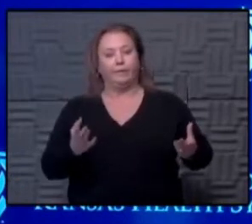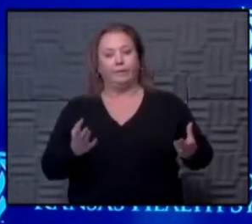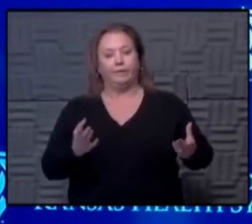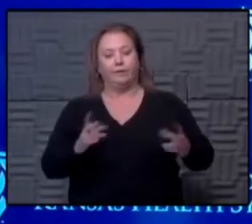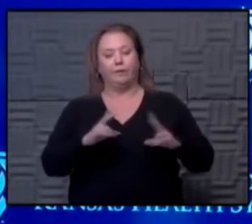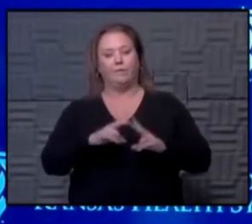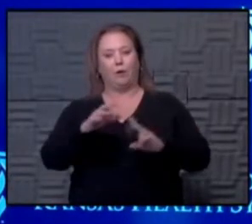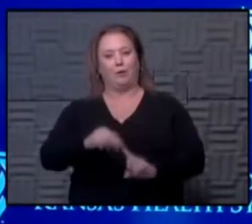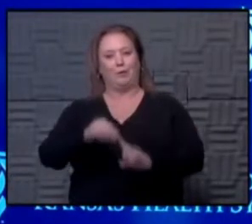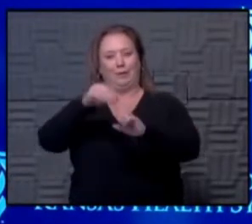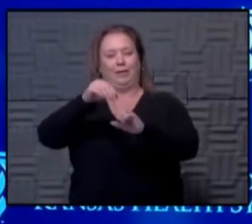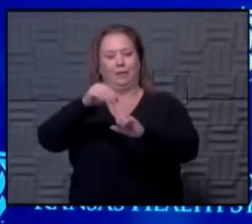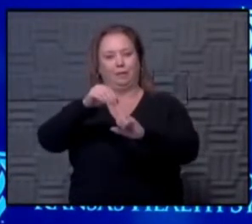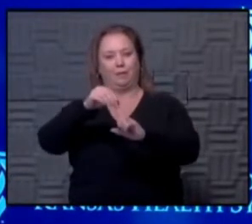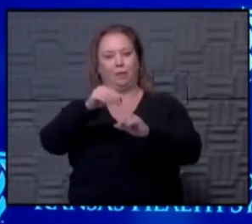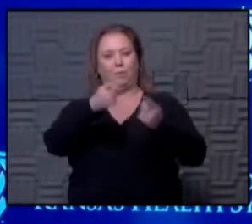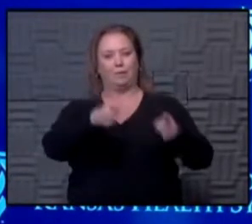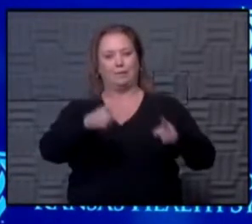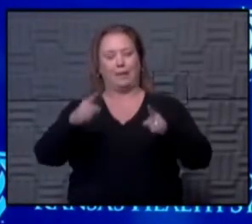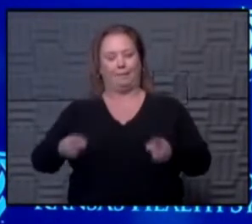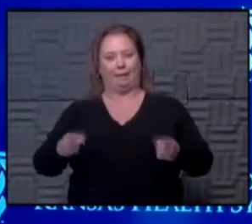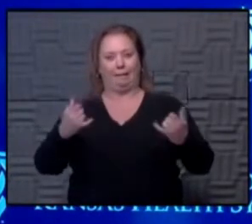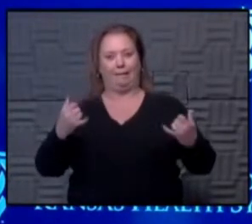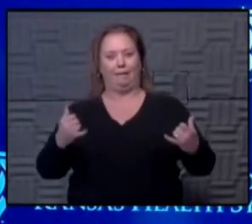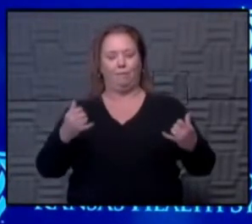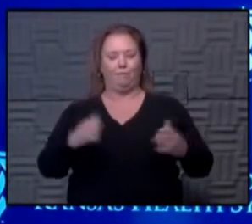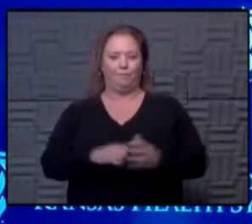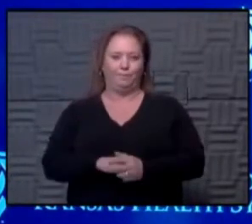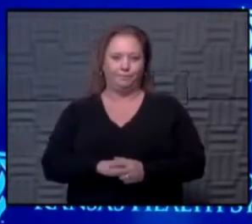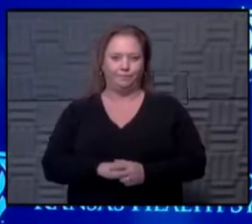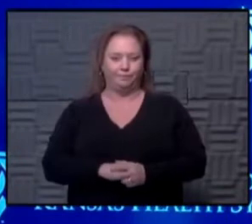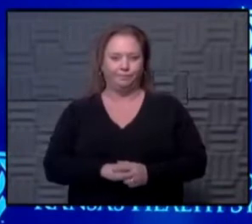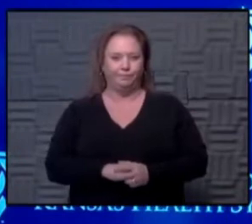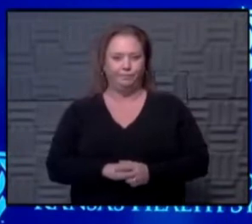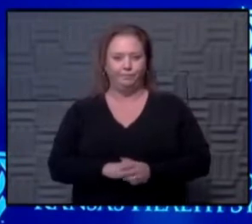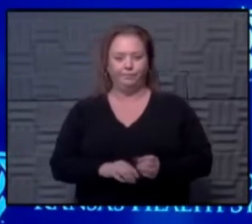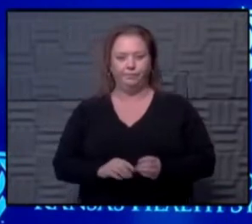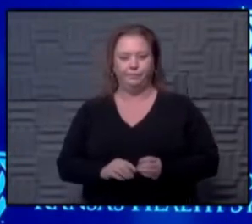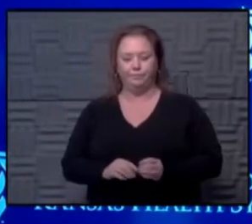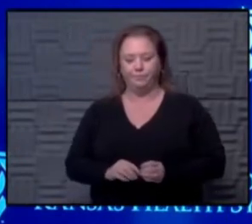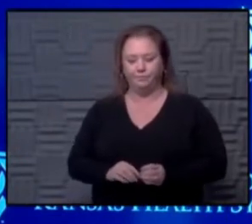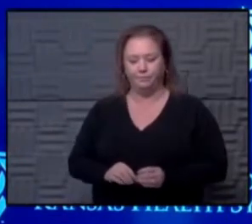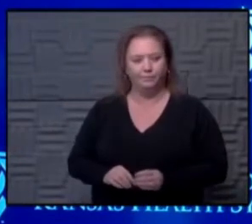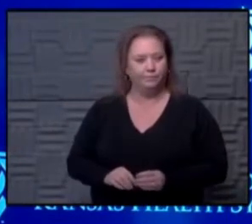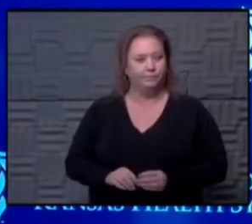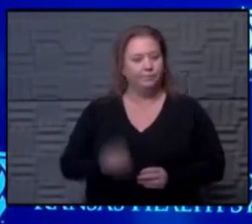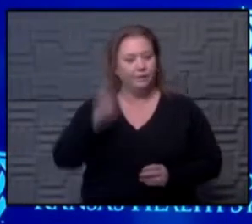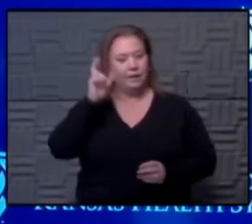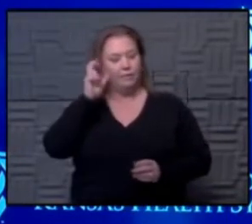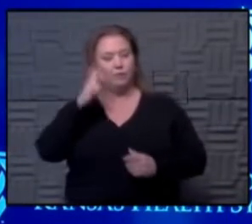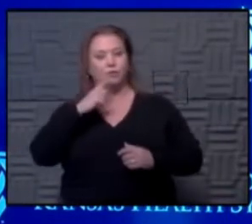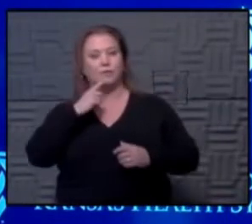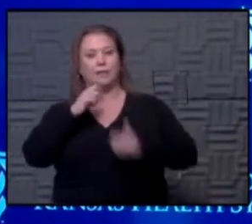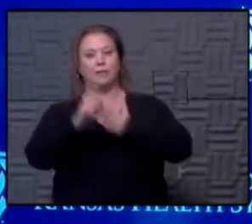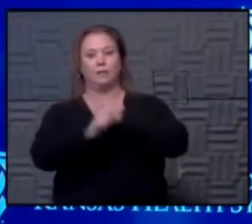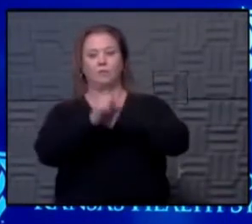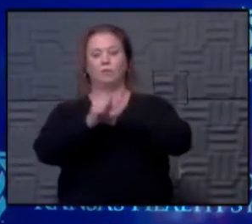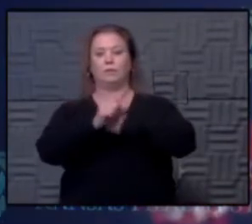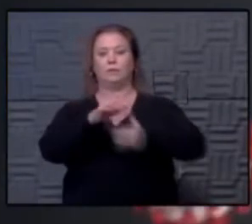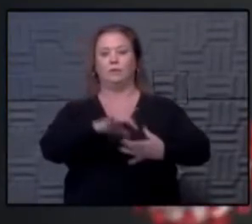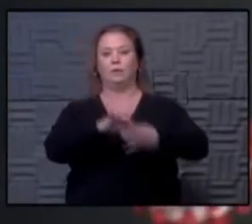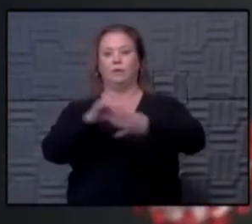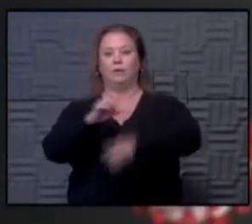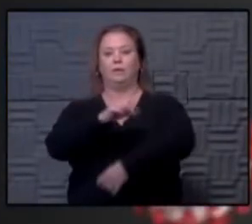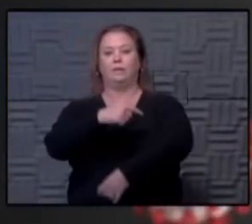very unique about what we're watching unfold in real time here. I agree. All right, I've heard you say the risk associated with the vaccine